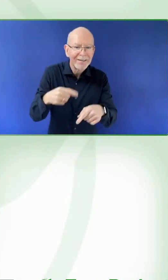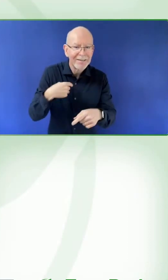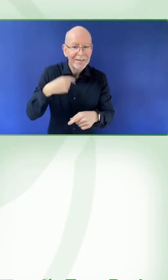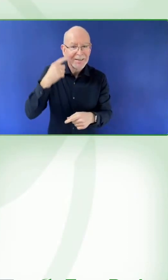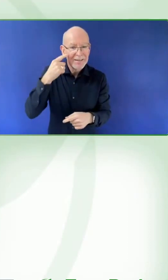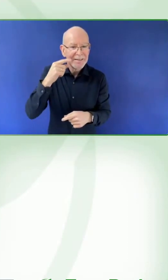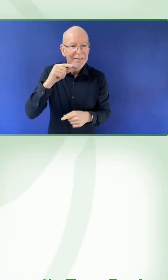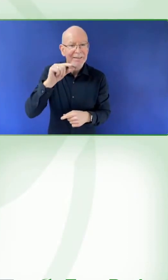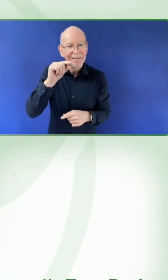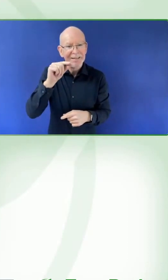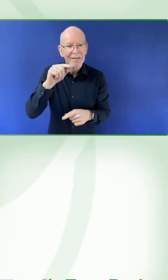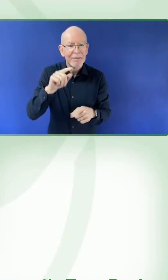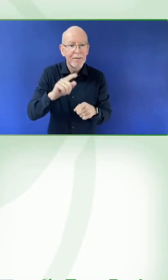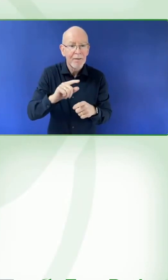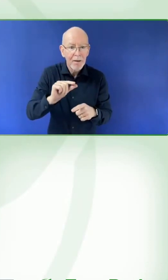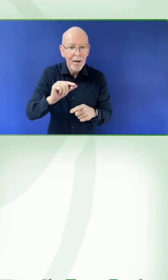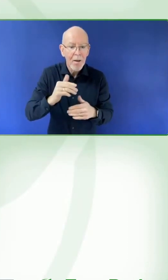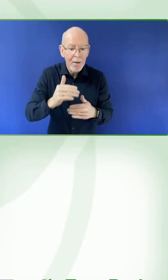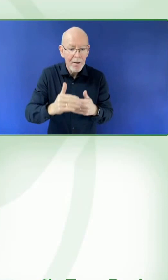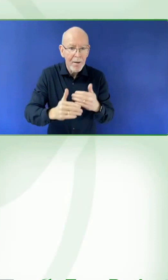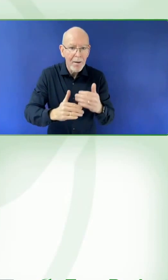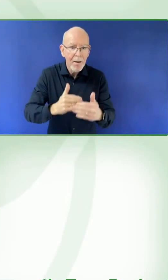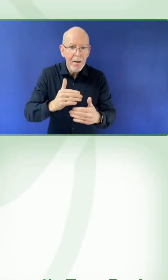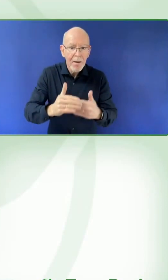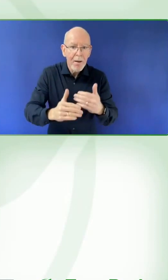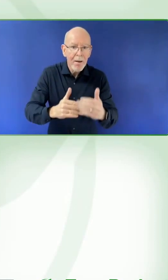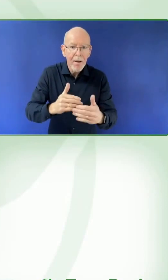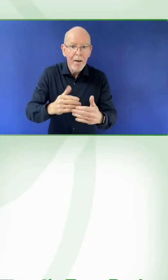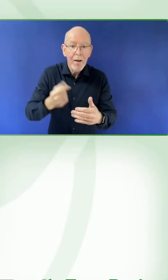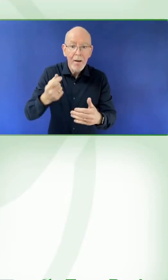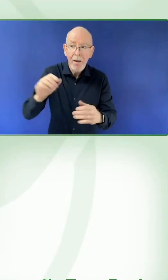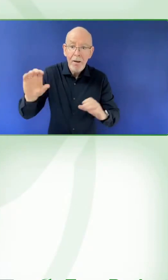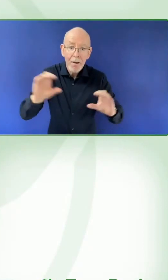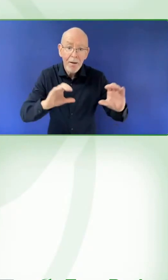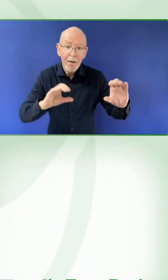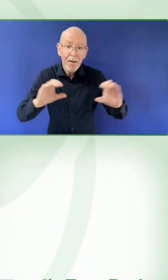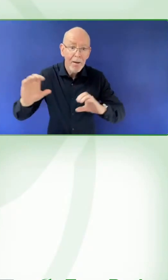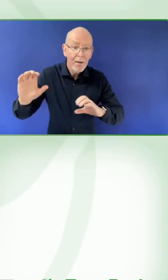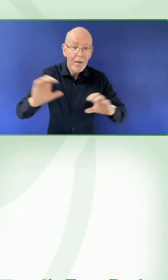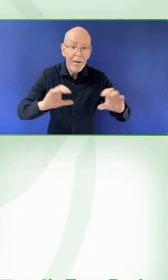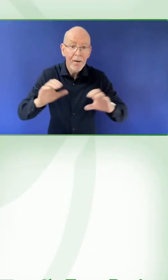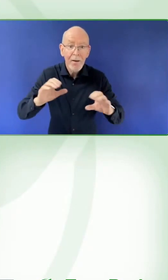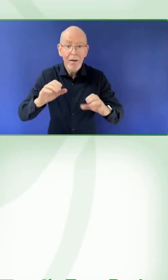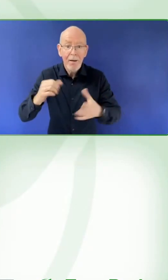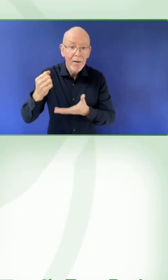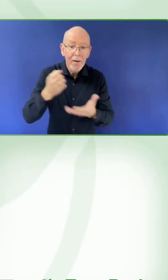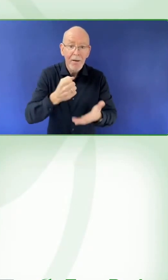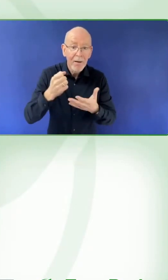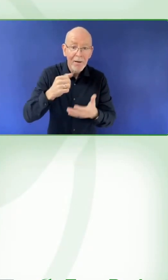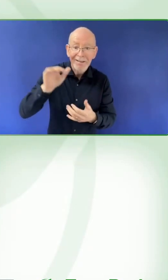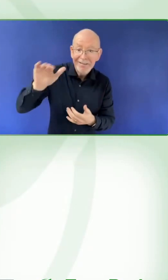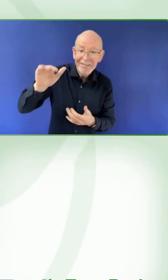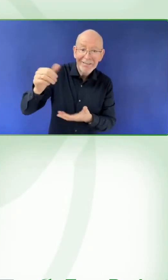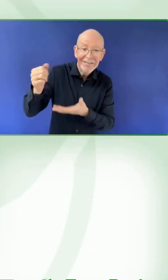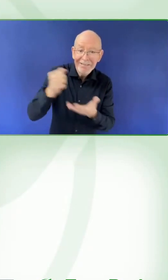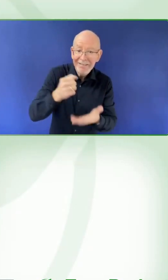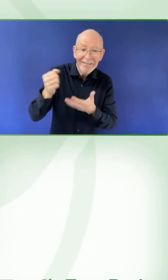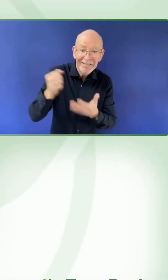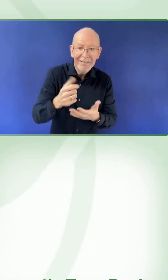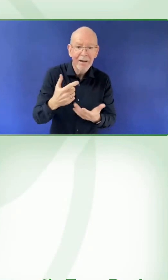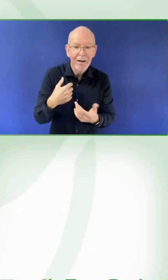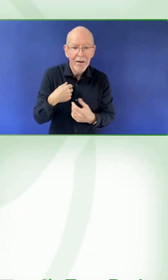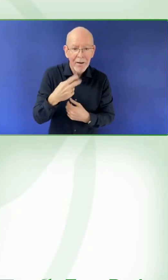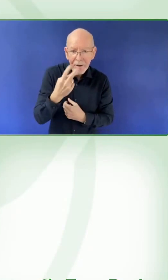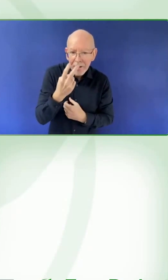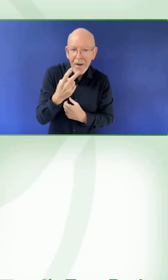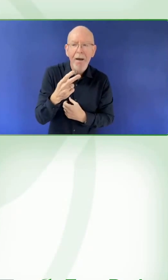started, I do feel like there was more resistance, and now it's like organizations request it. They